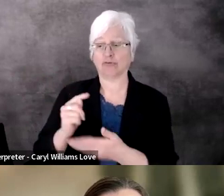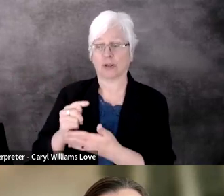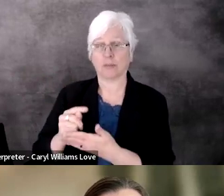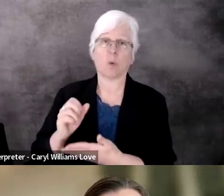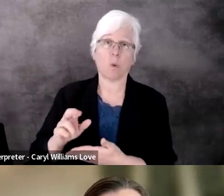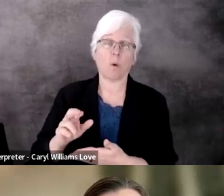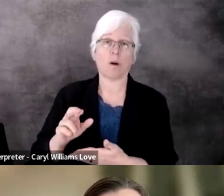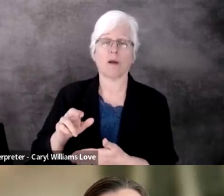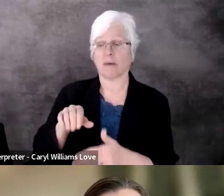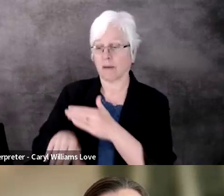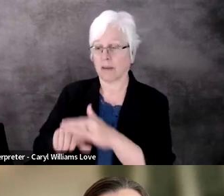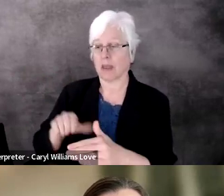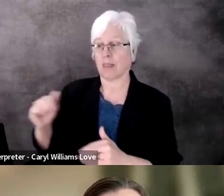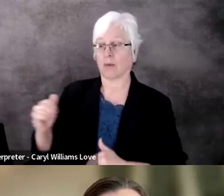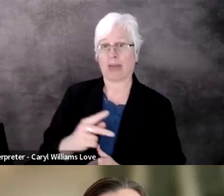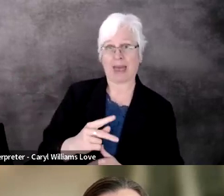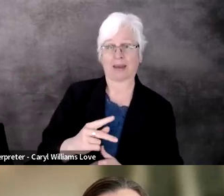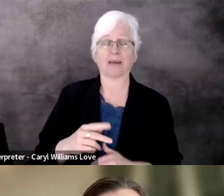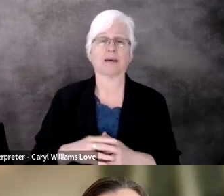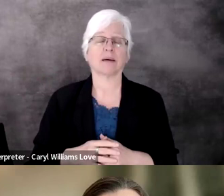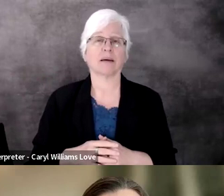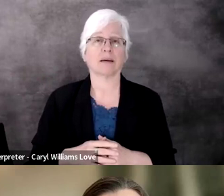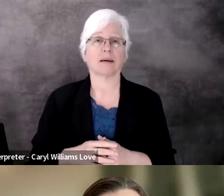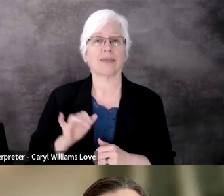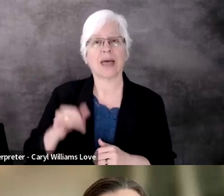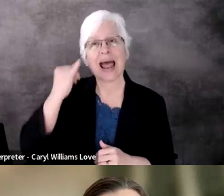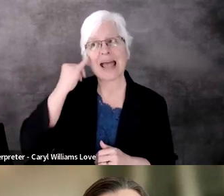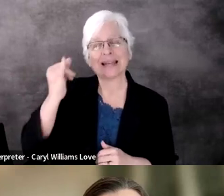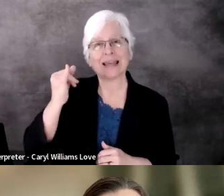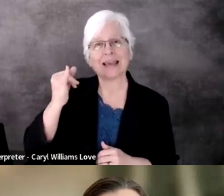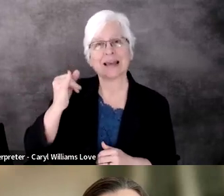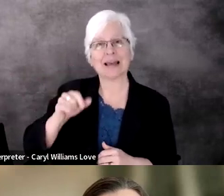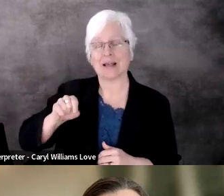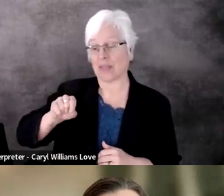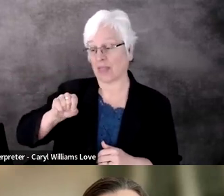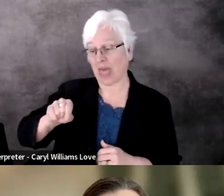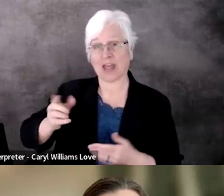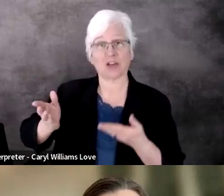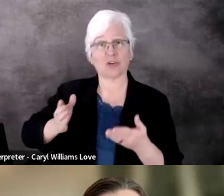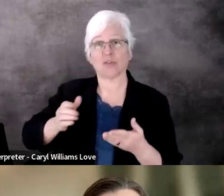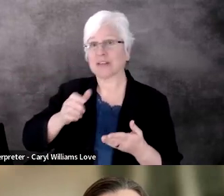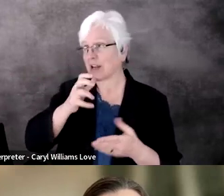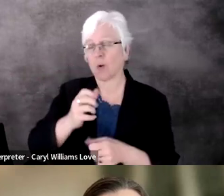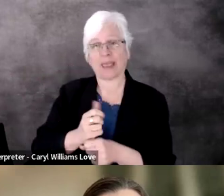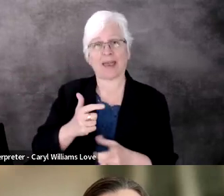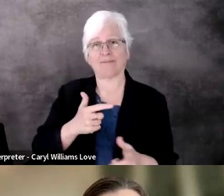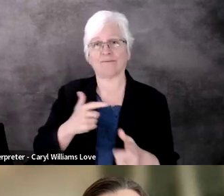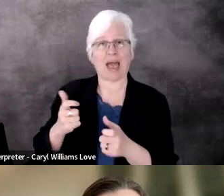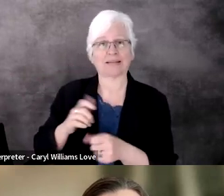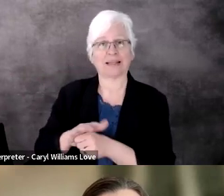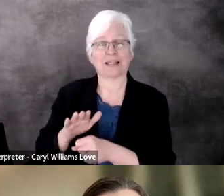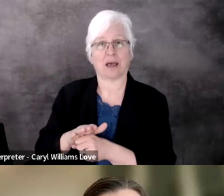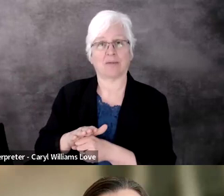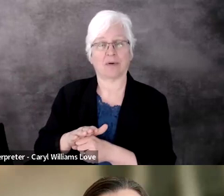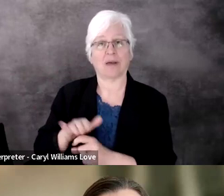returning. The idea that they're not receiving that service in particular fast enough will begin to